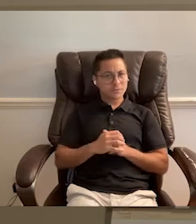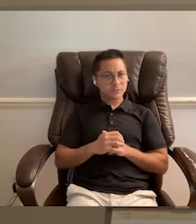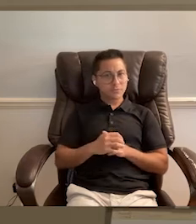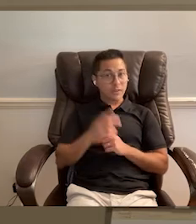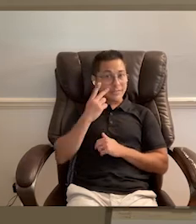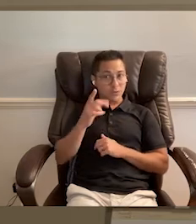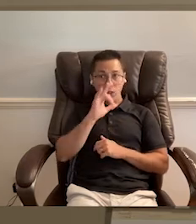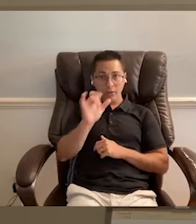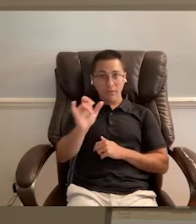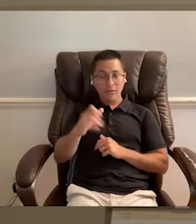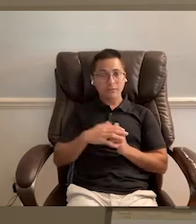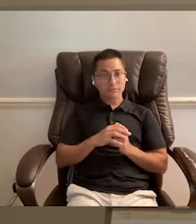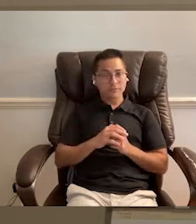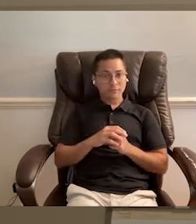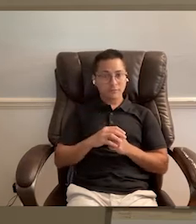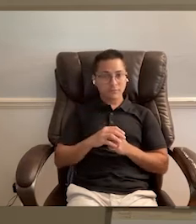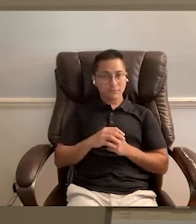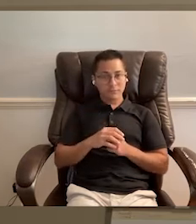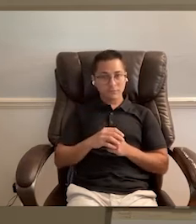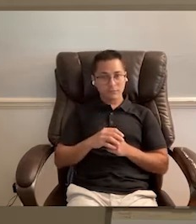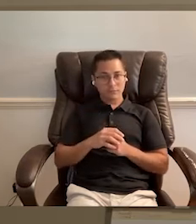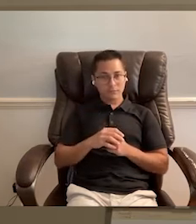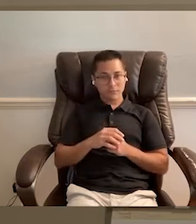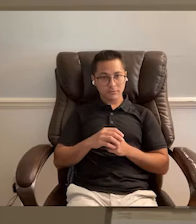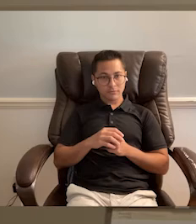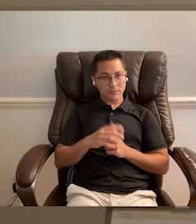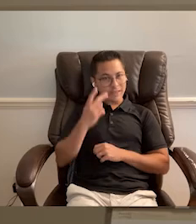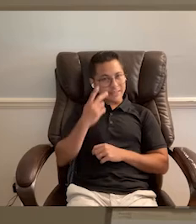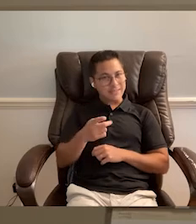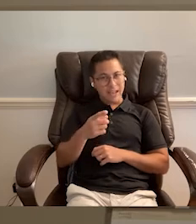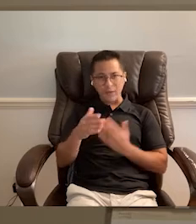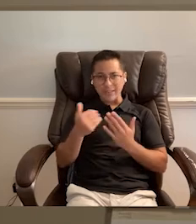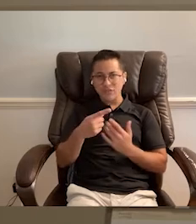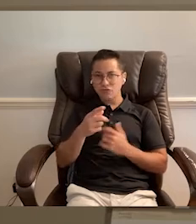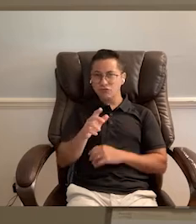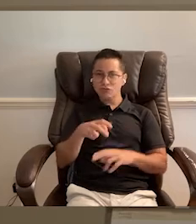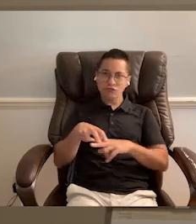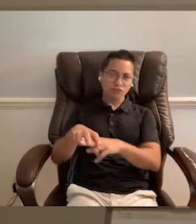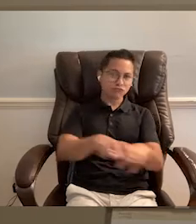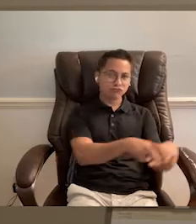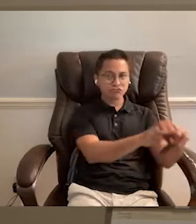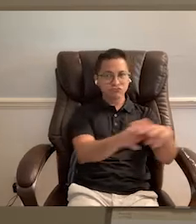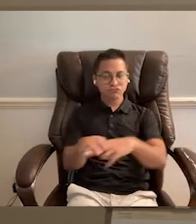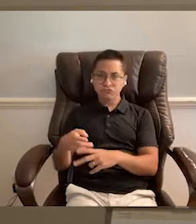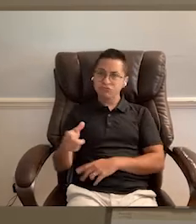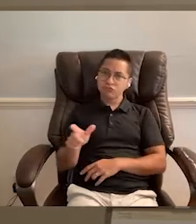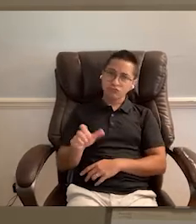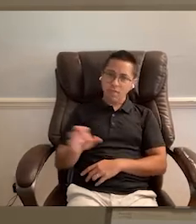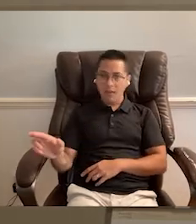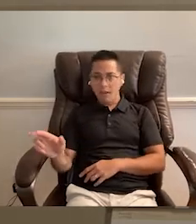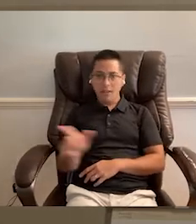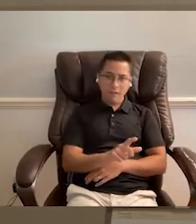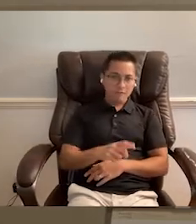hand, and as you can move we can move the wheelchair with the robotic arm. Of course, we did some testing and subject